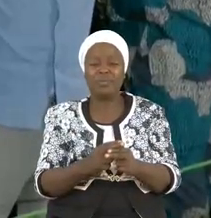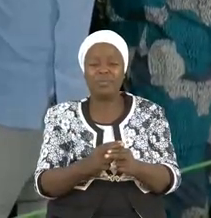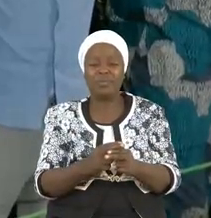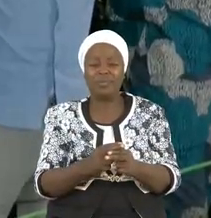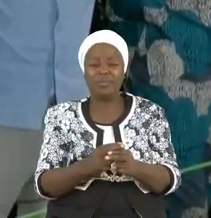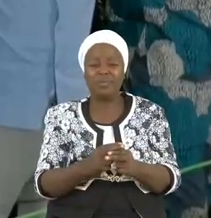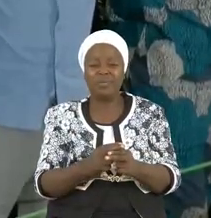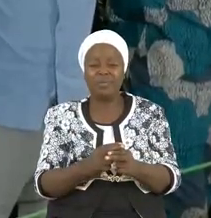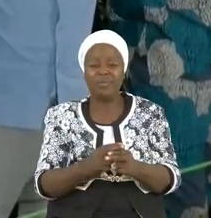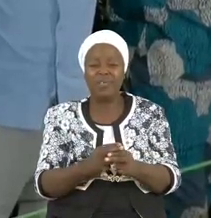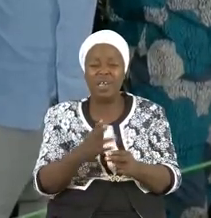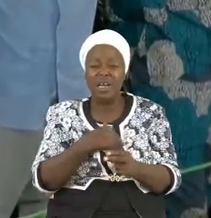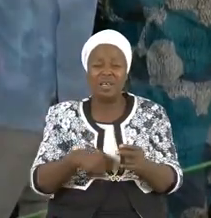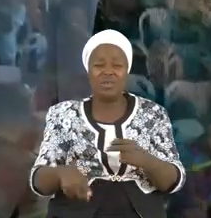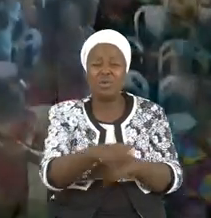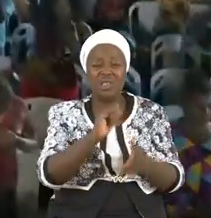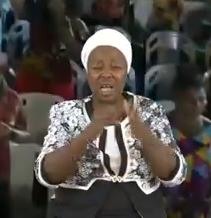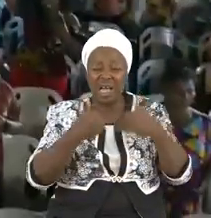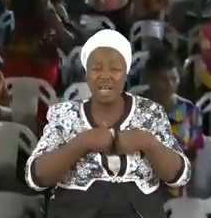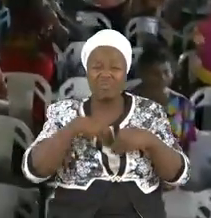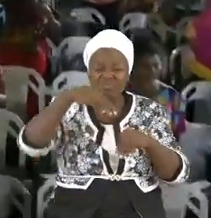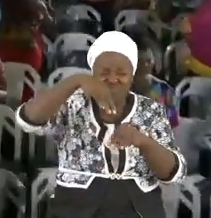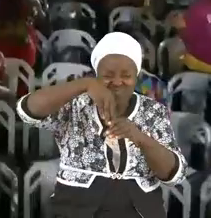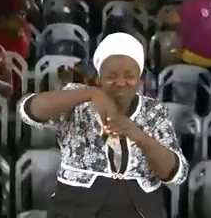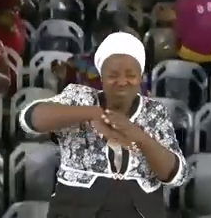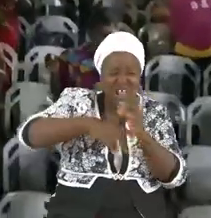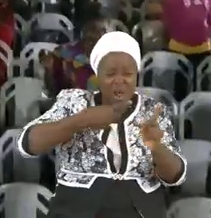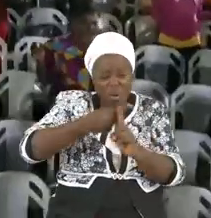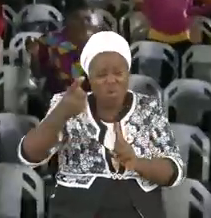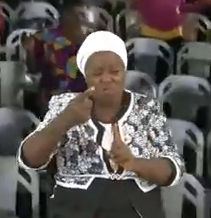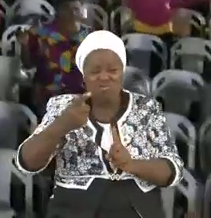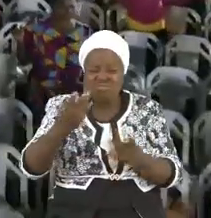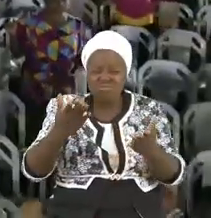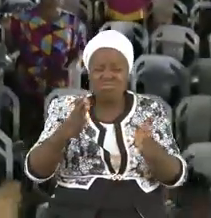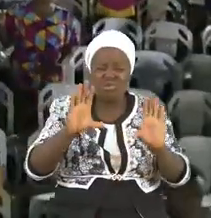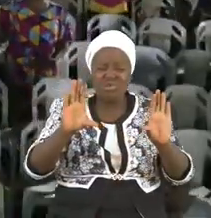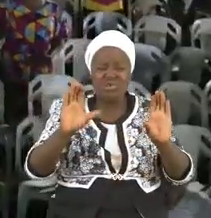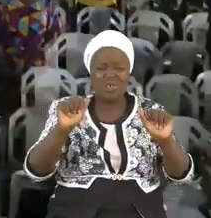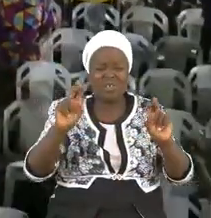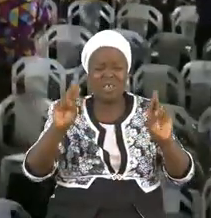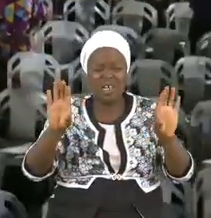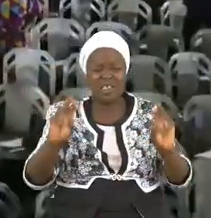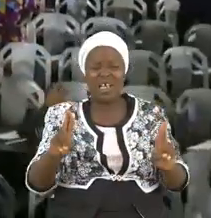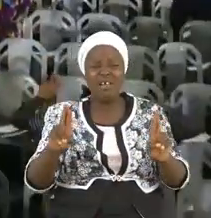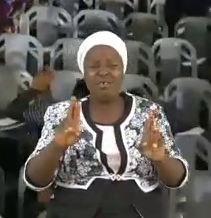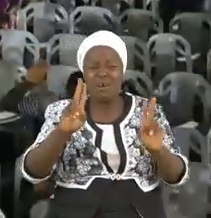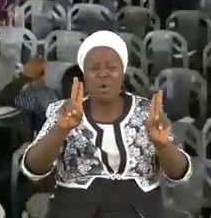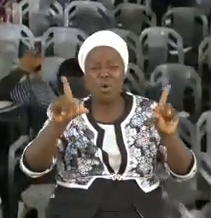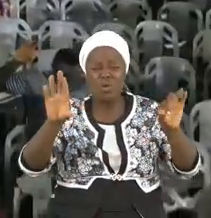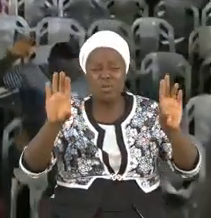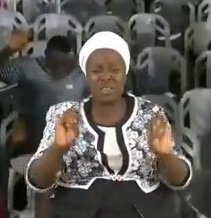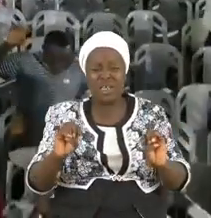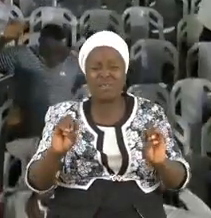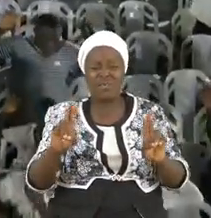And also have internal wound, internal disorder, cancer, ulcer, whatever. Lord, I